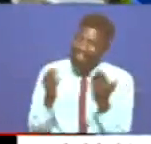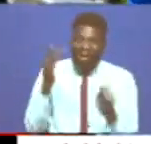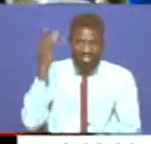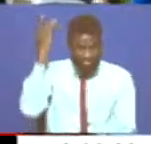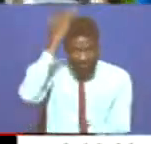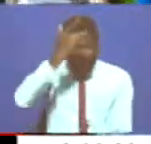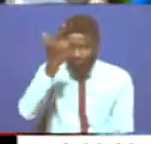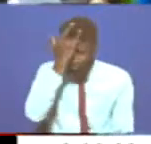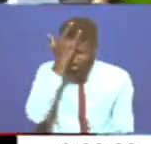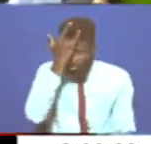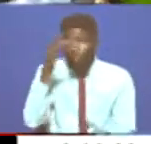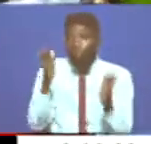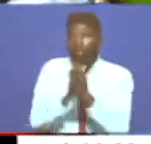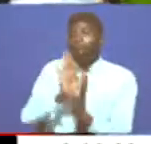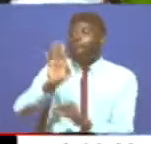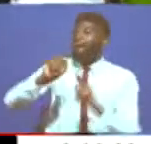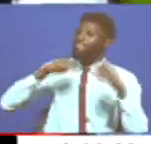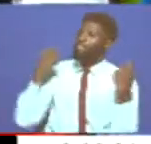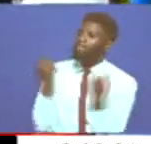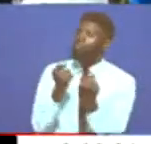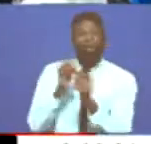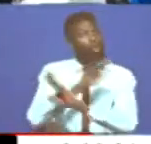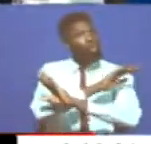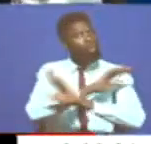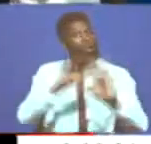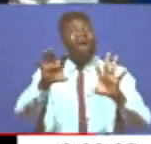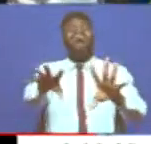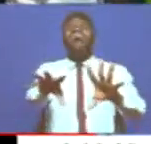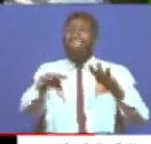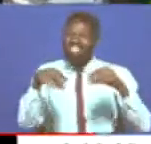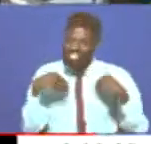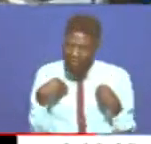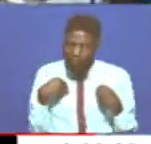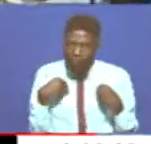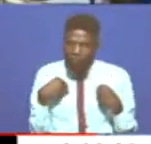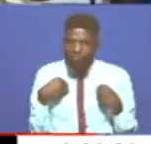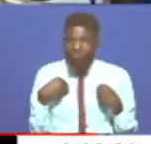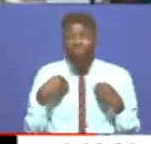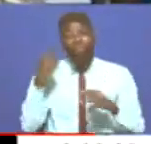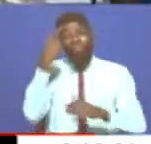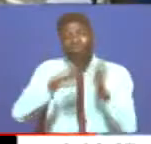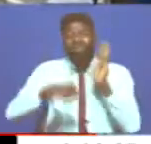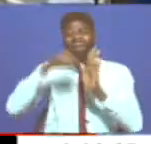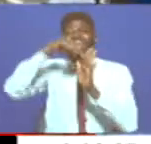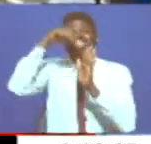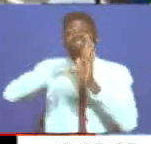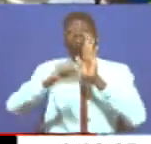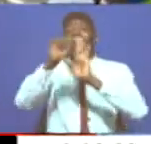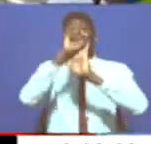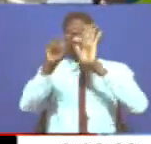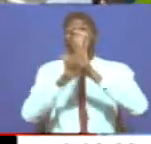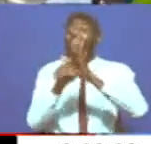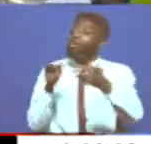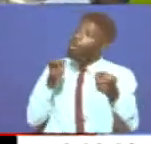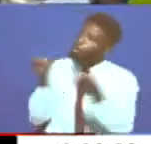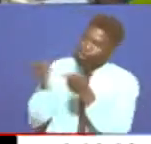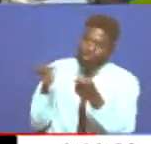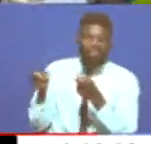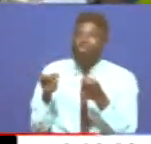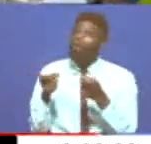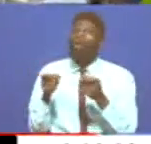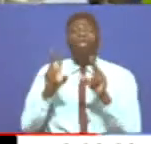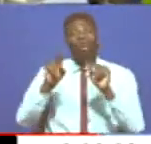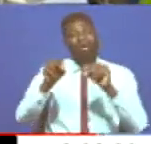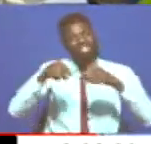yake, musikubali kuimbishwa na ile inaitwa deep state. Act free,